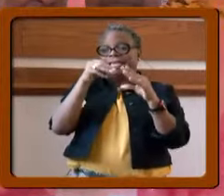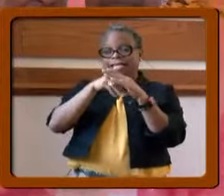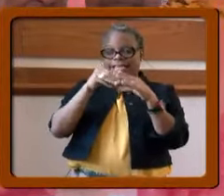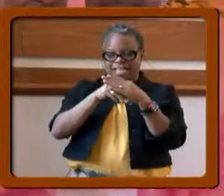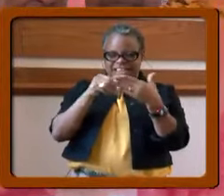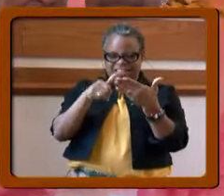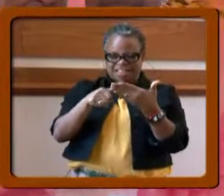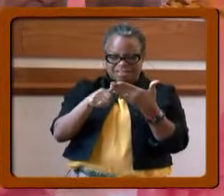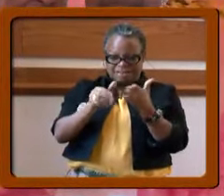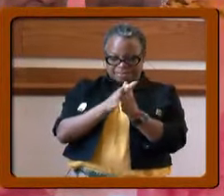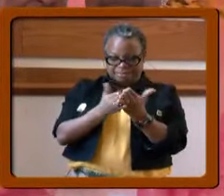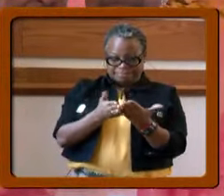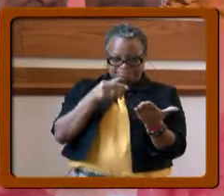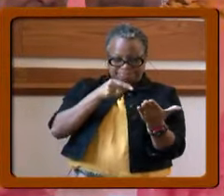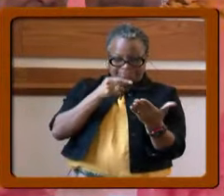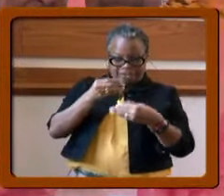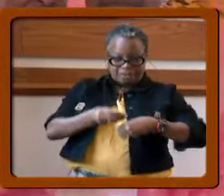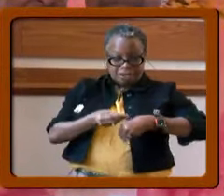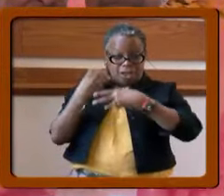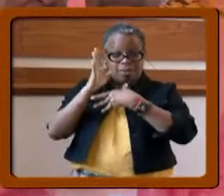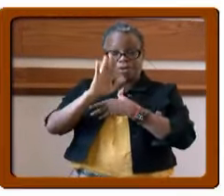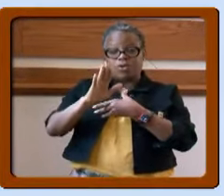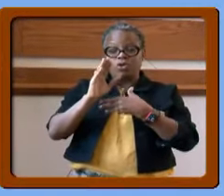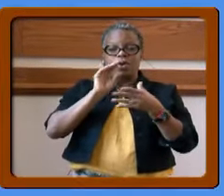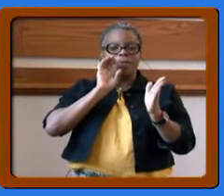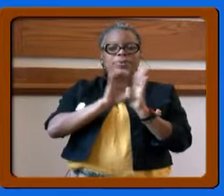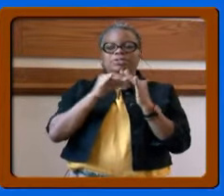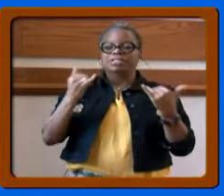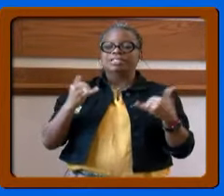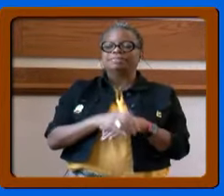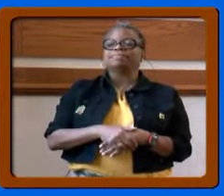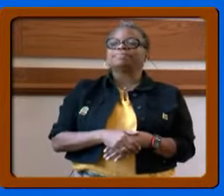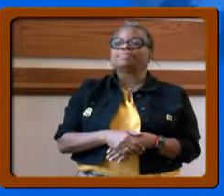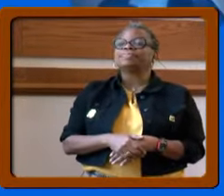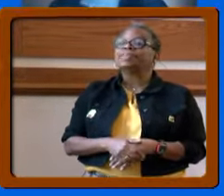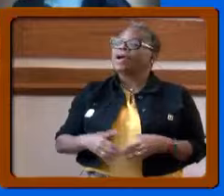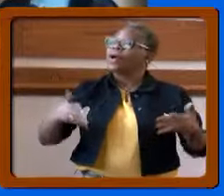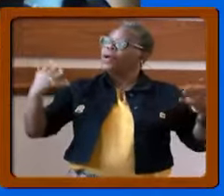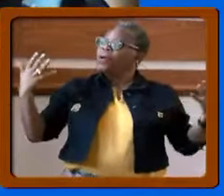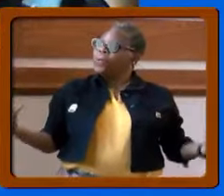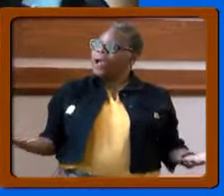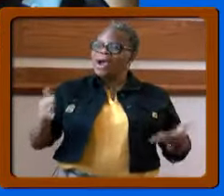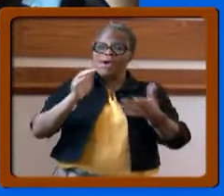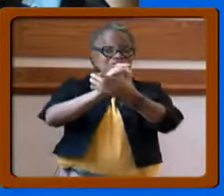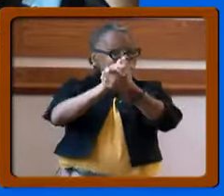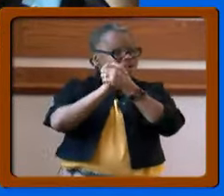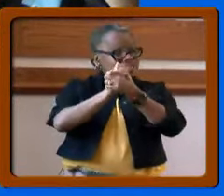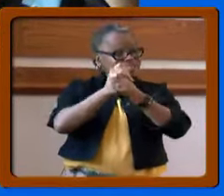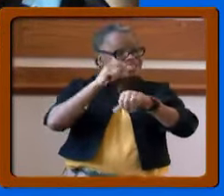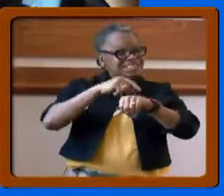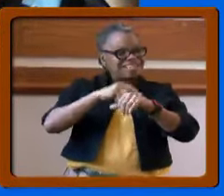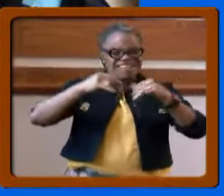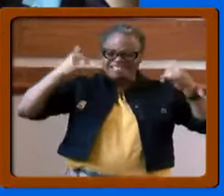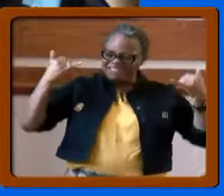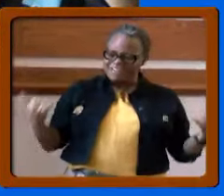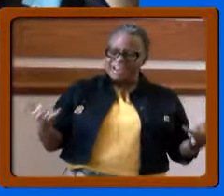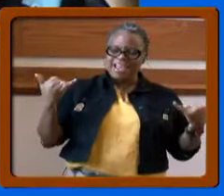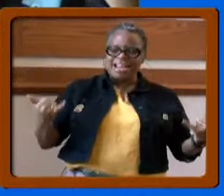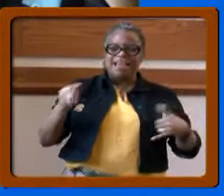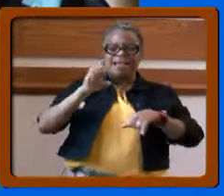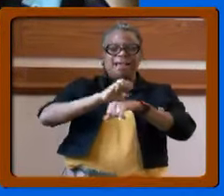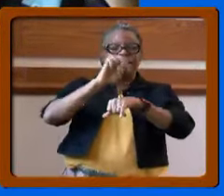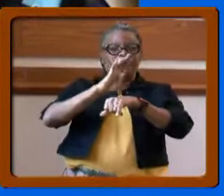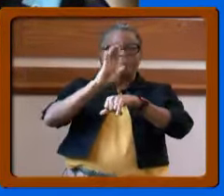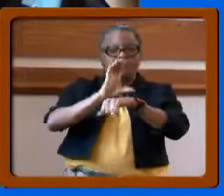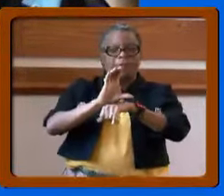to upload your photo today. Well, graduation season is coming up, and the Ebenezer Ebenezer